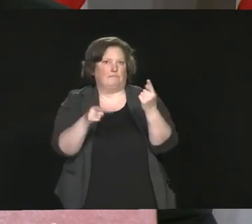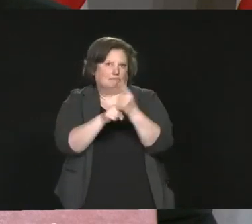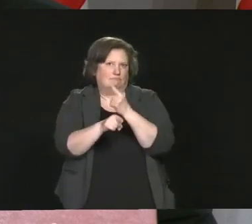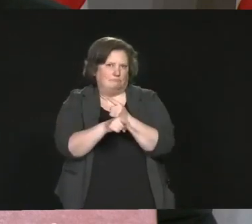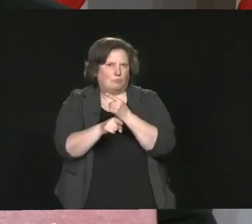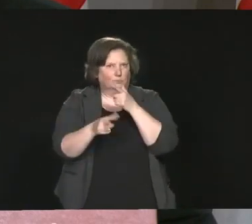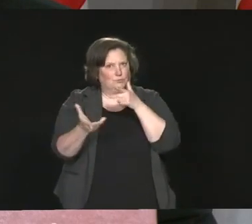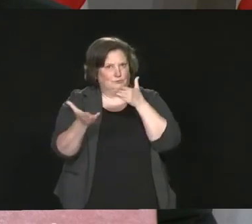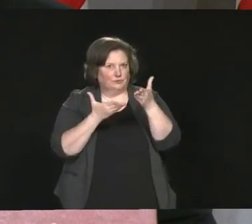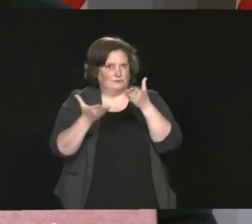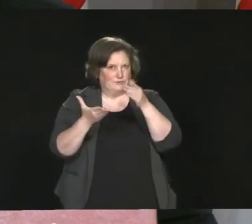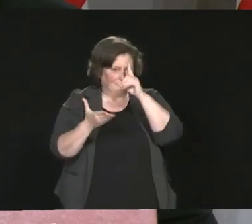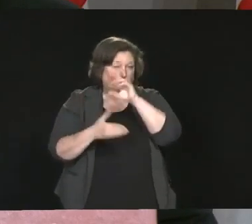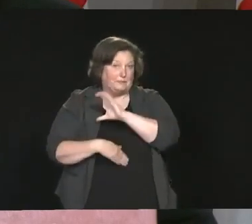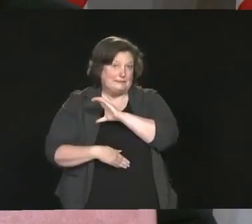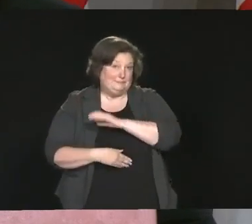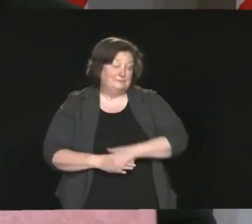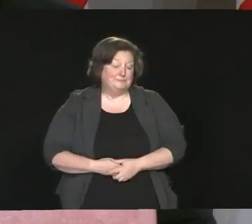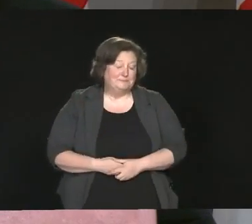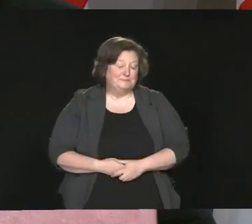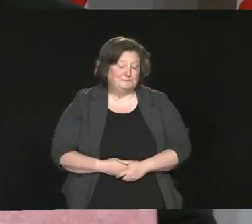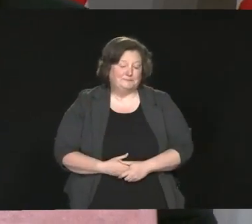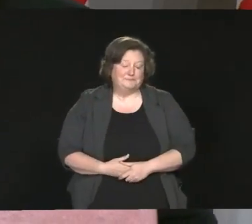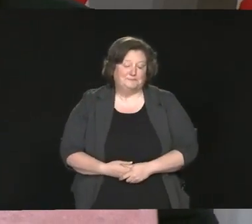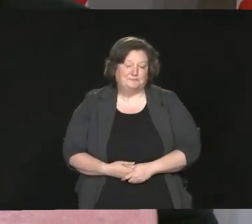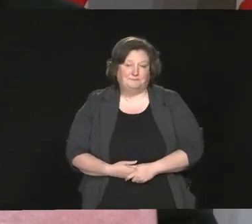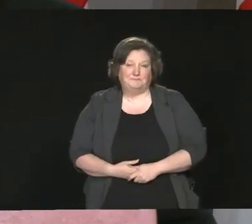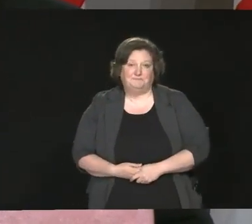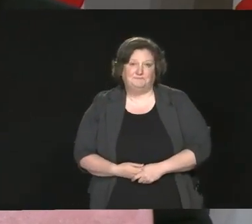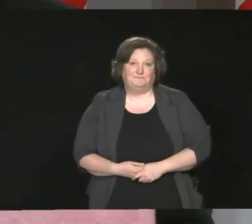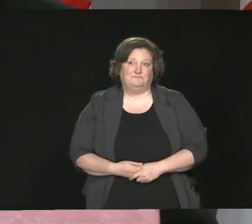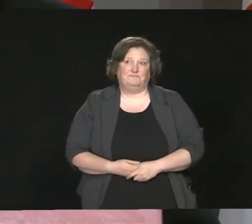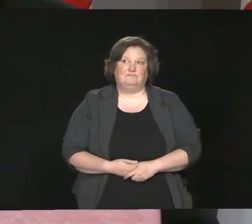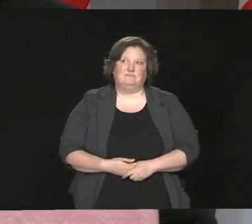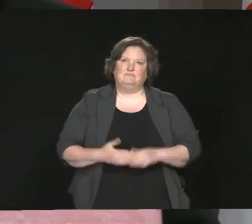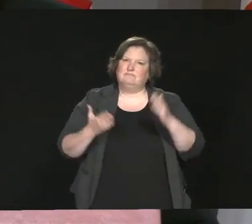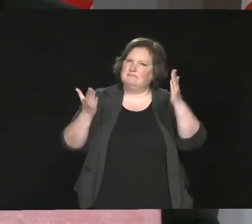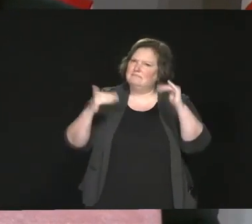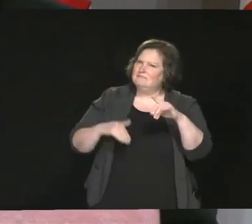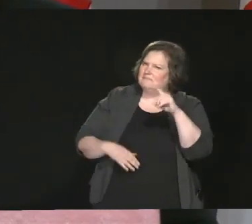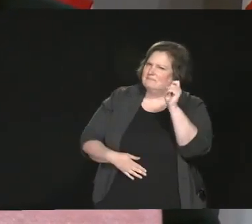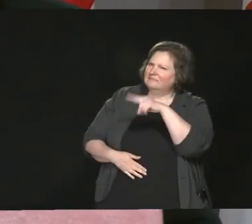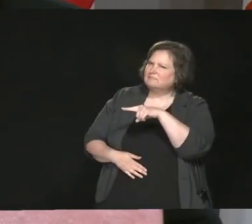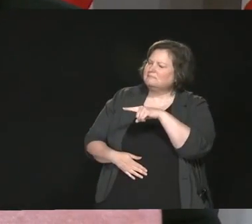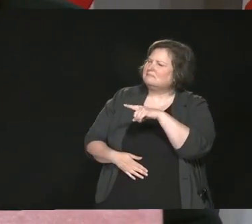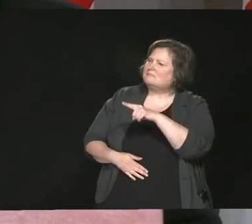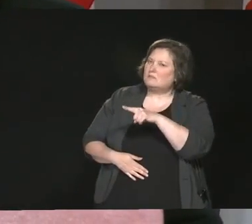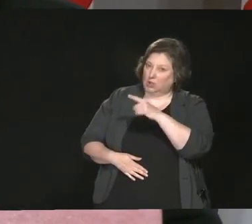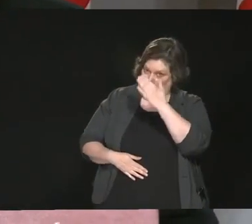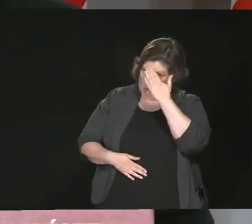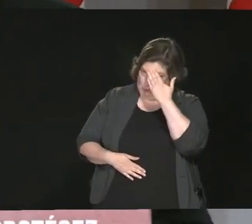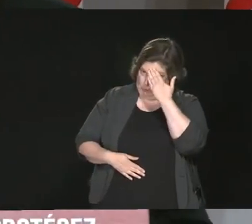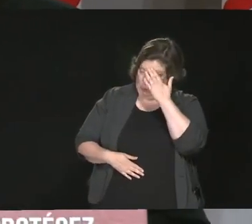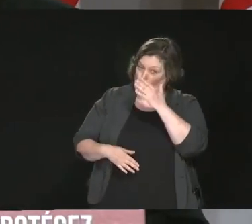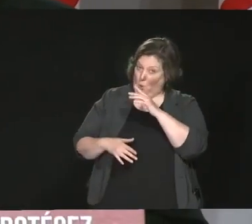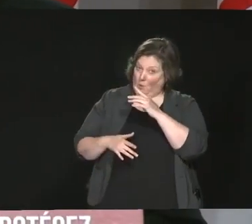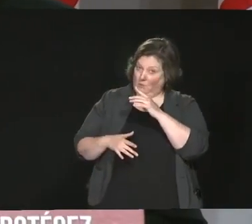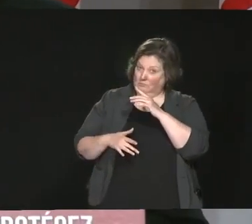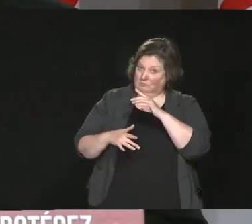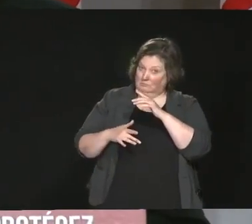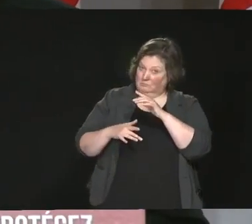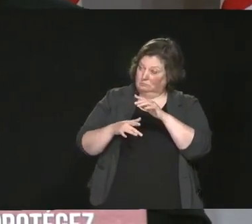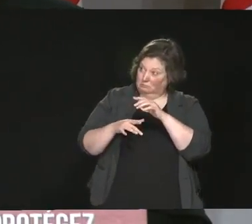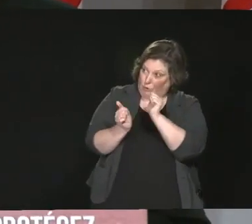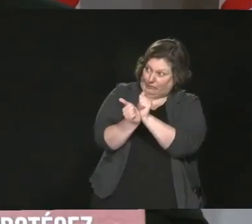they're responsible for. Minister Blair, were you informed of the arrest of Liberal MP Marwan Tabera when it happened back in